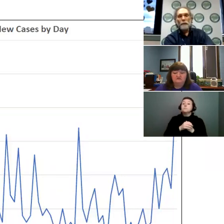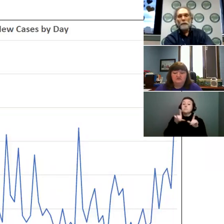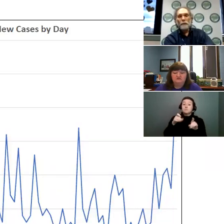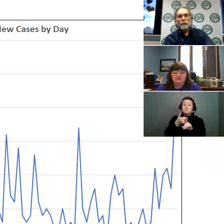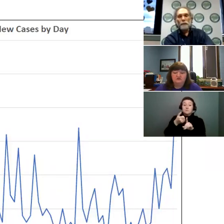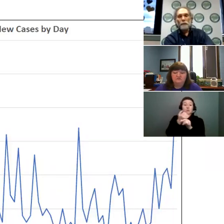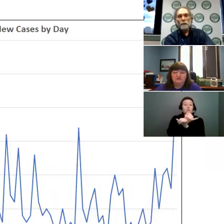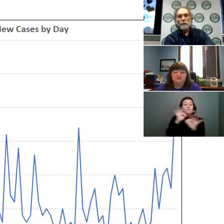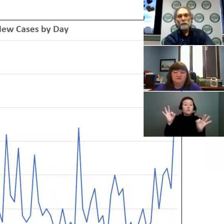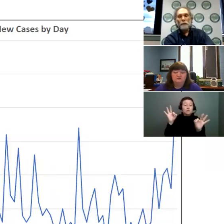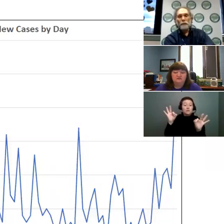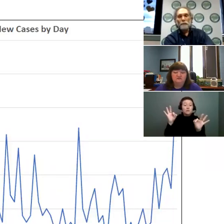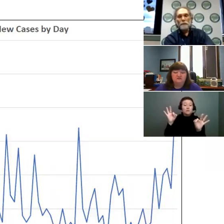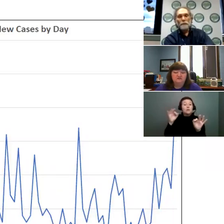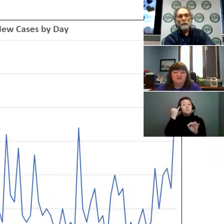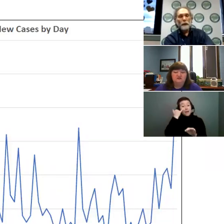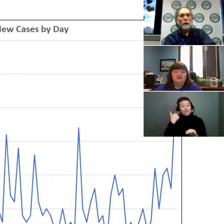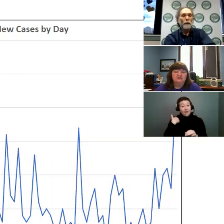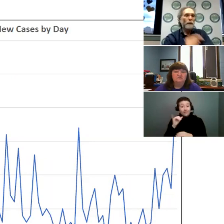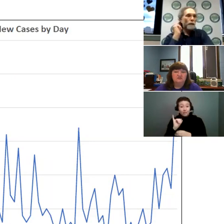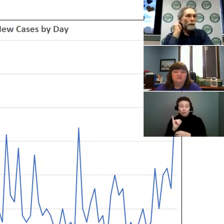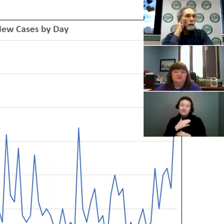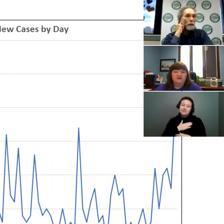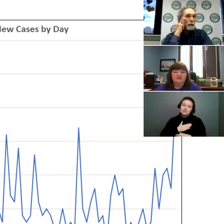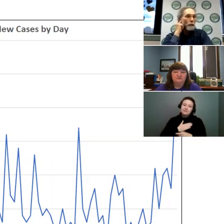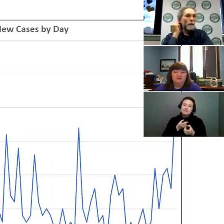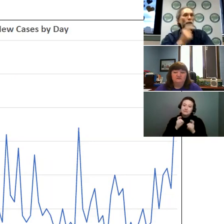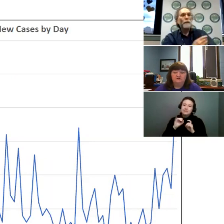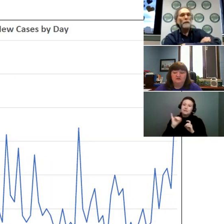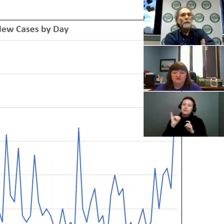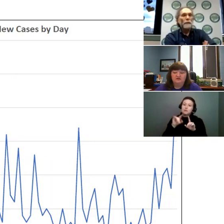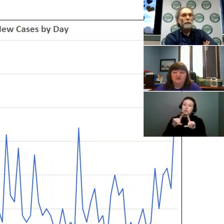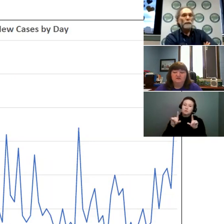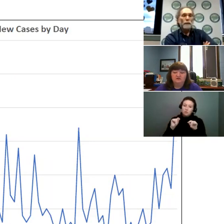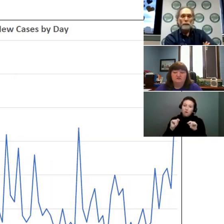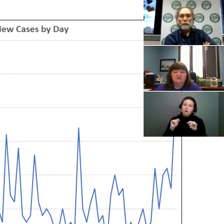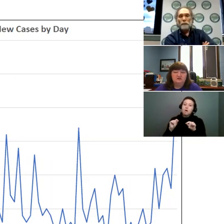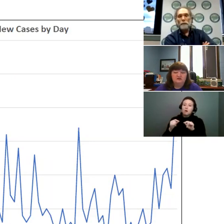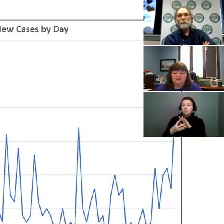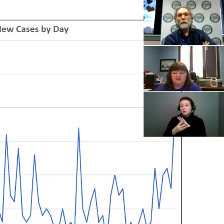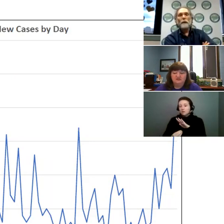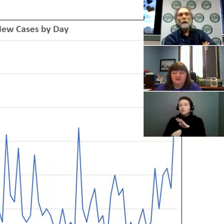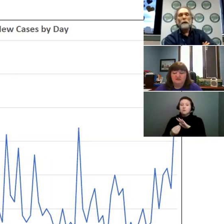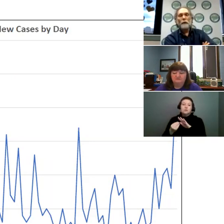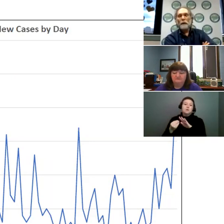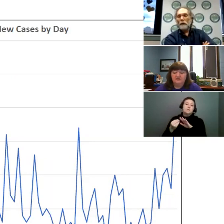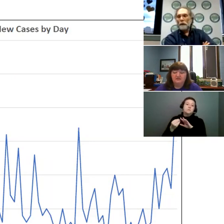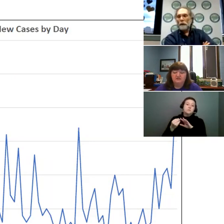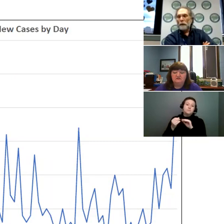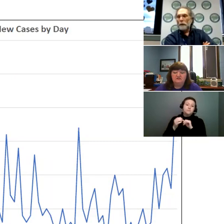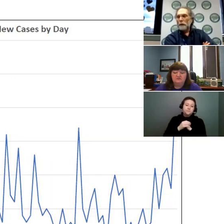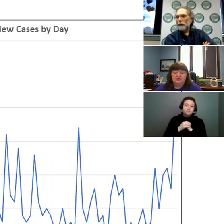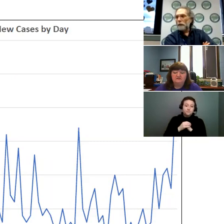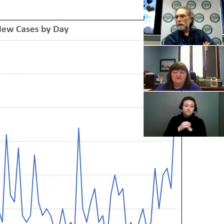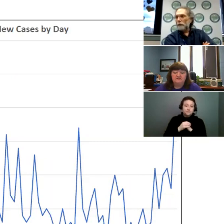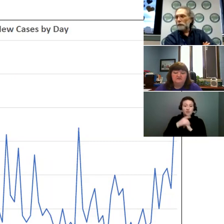the individual, but those with medical insurance are asked to please provide their medical card or insurance card at the time.